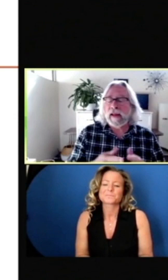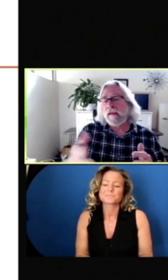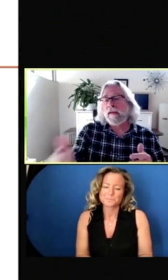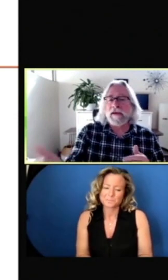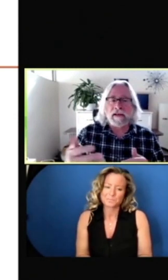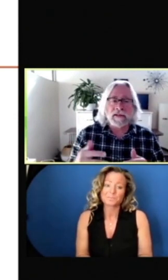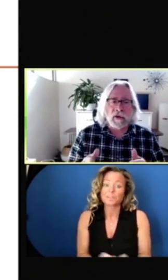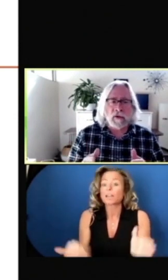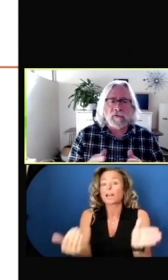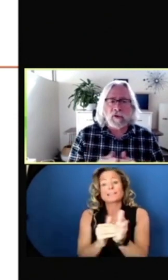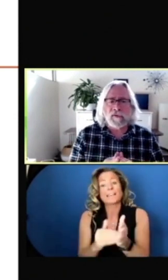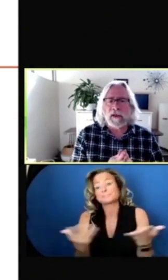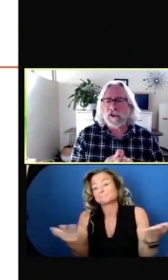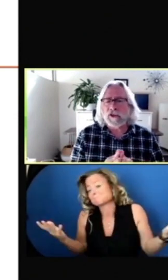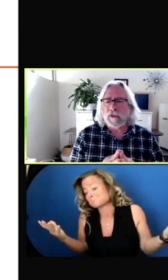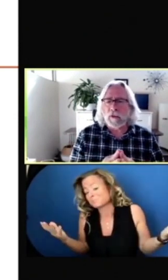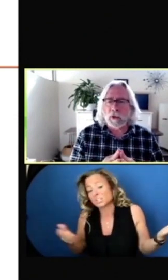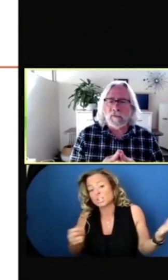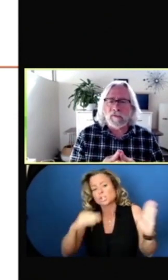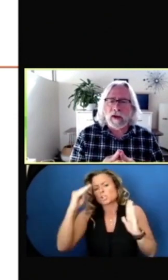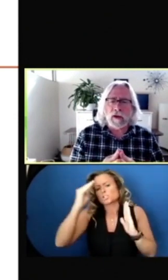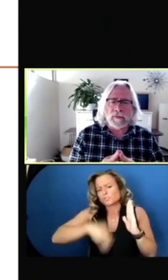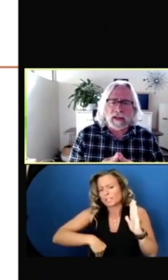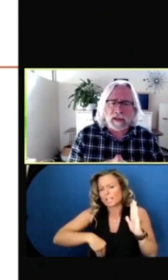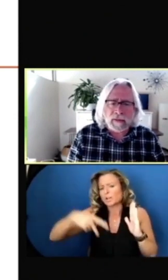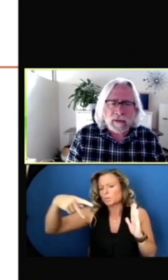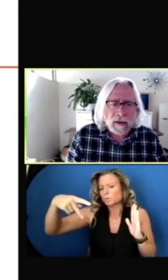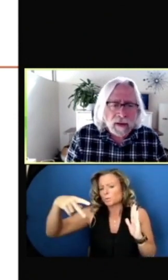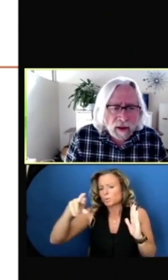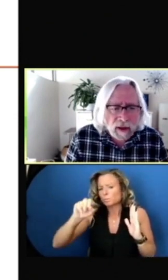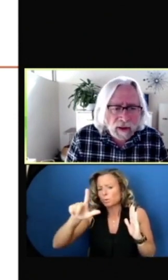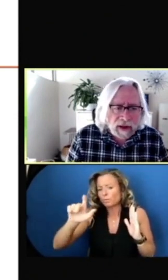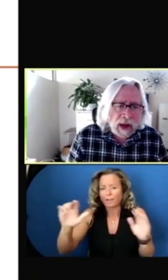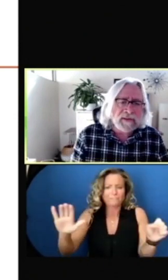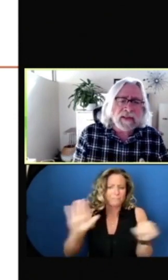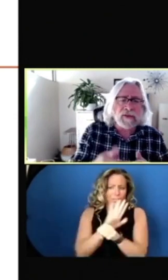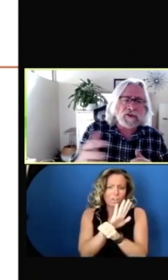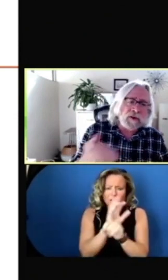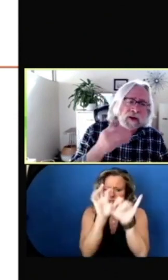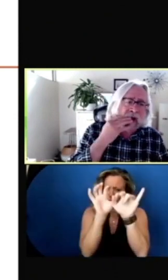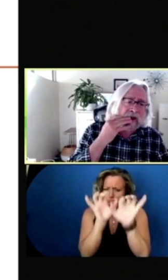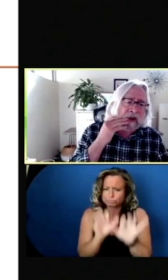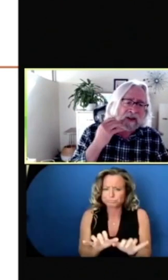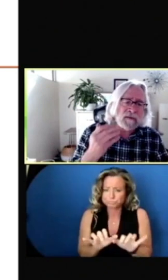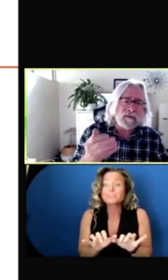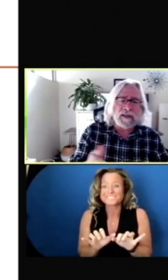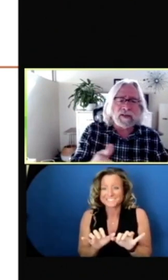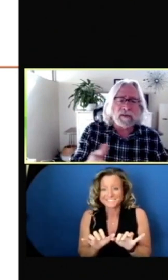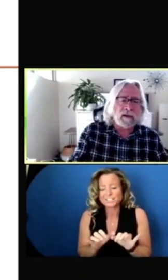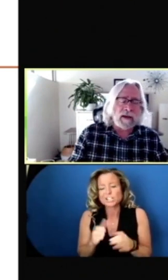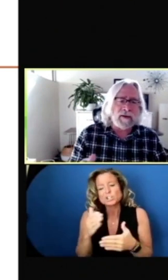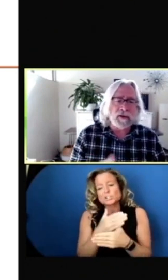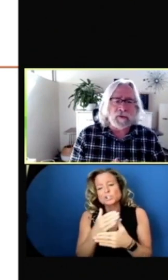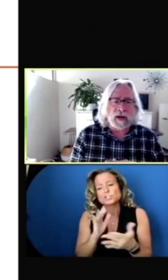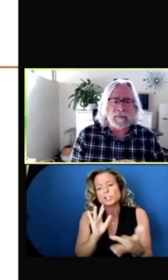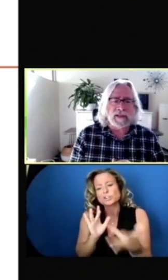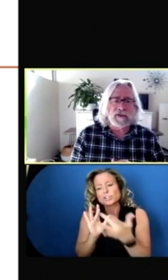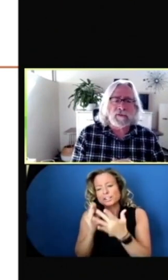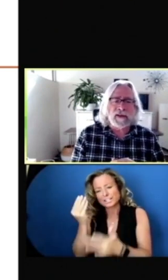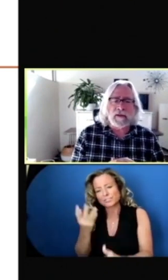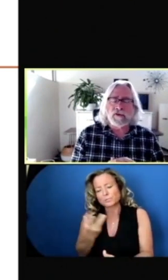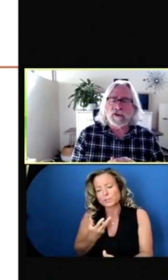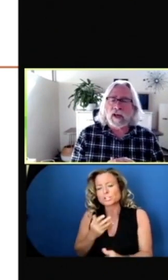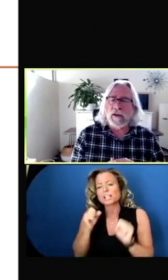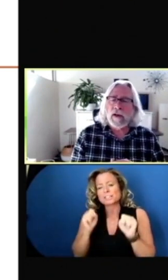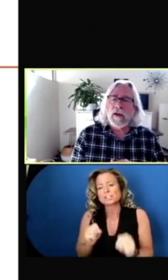And again, here it is. So if you fill out your profile completely and opt in to share your contact information, that'll allow you to direct message